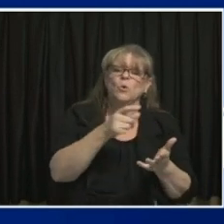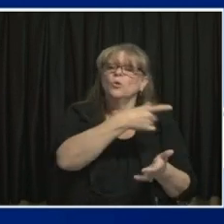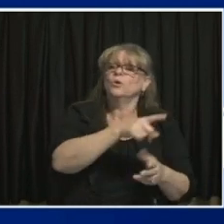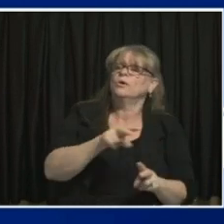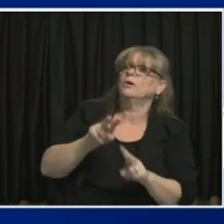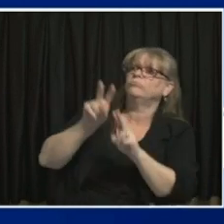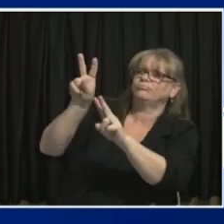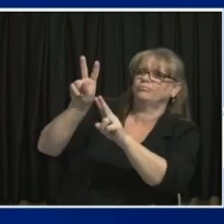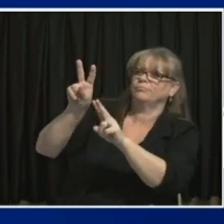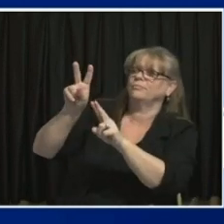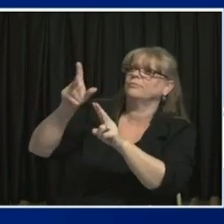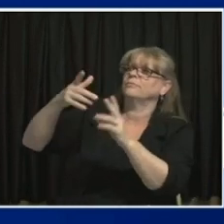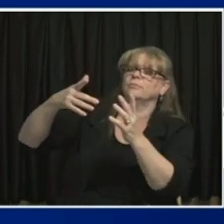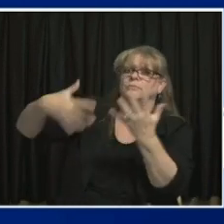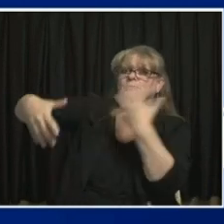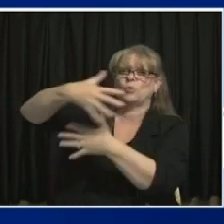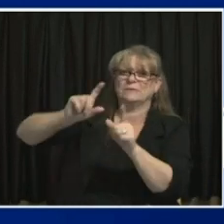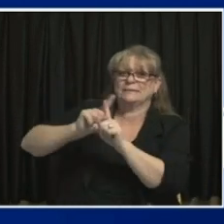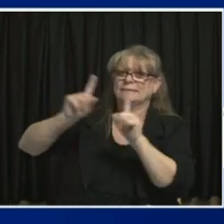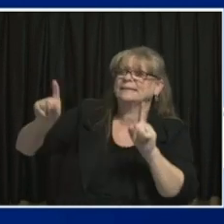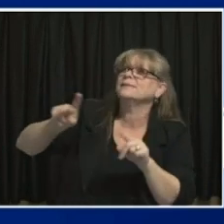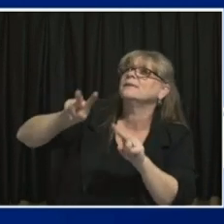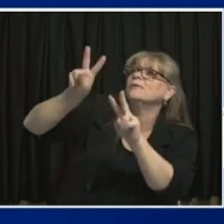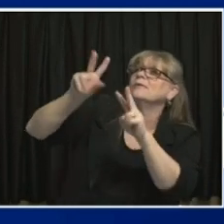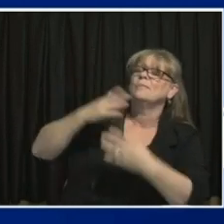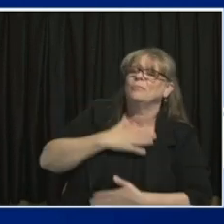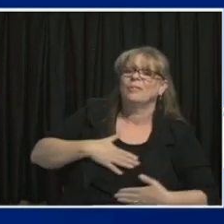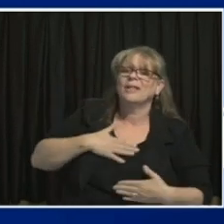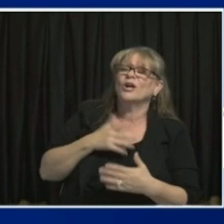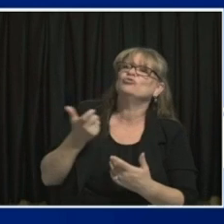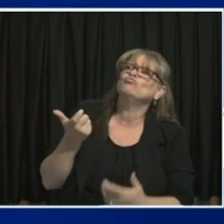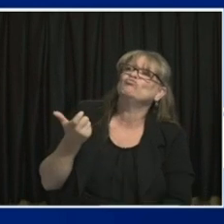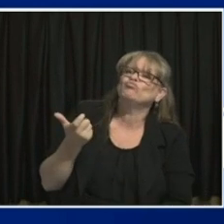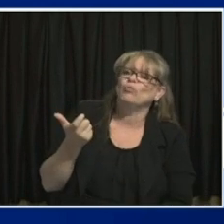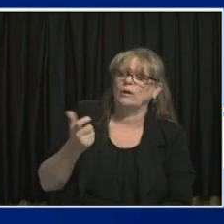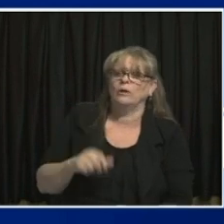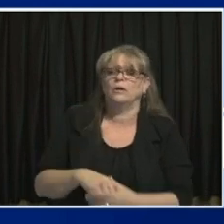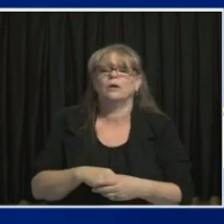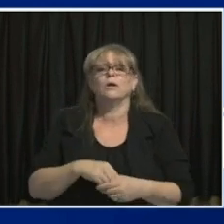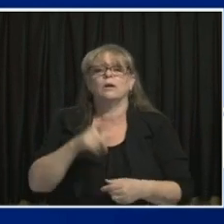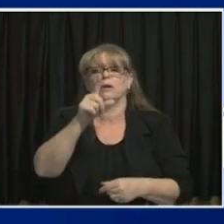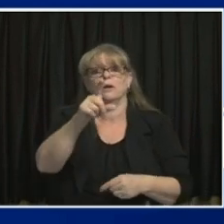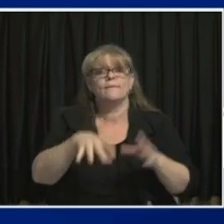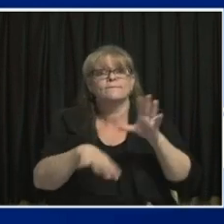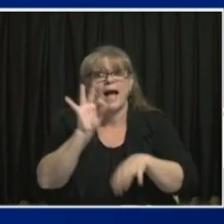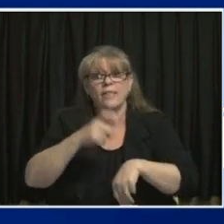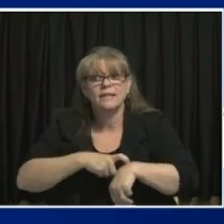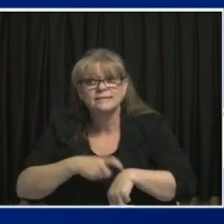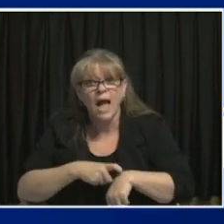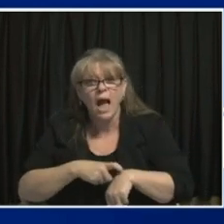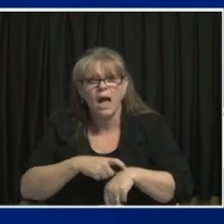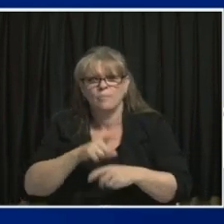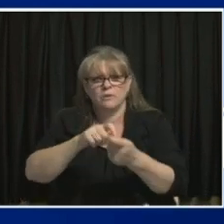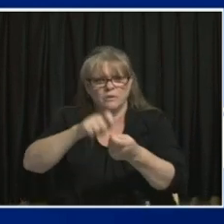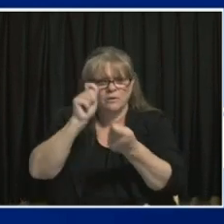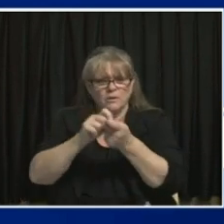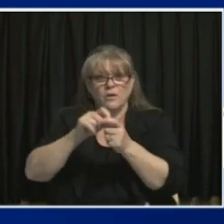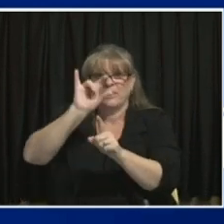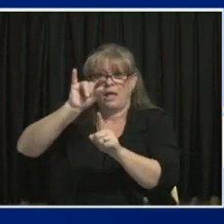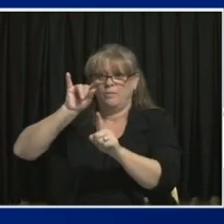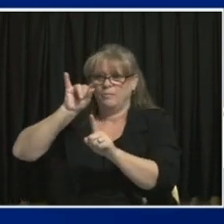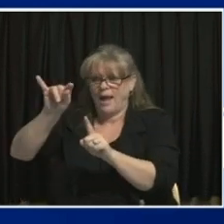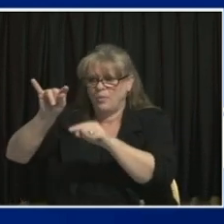fun. We provided the media with a flight path and times when the parade will be visible in different areas. The Air Force F-16s were